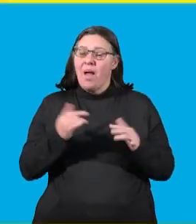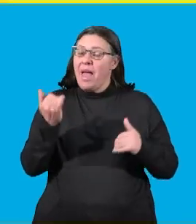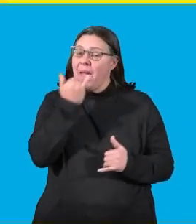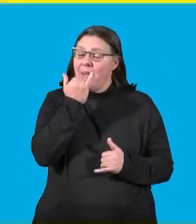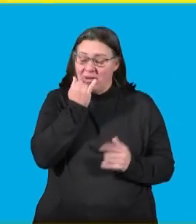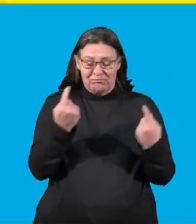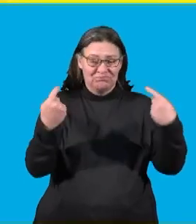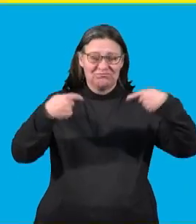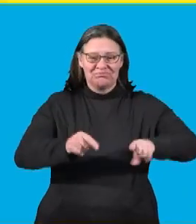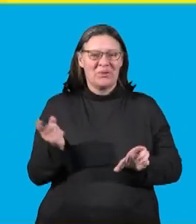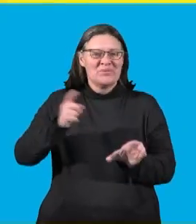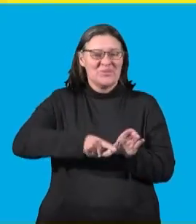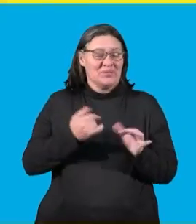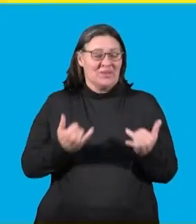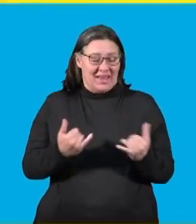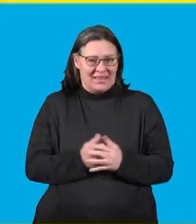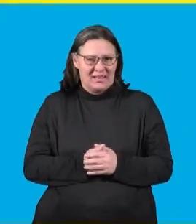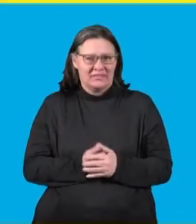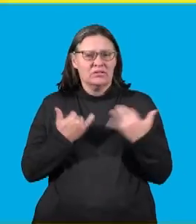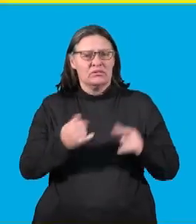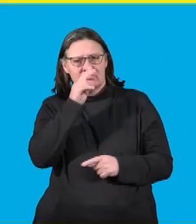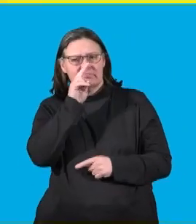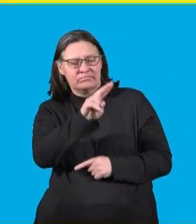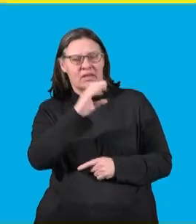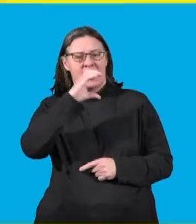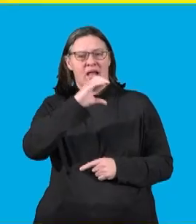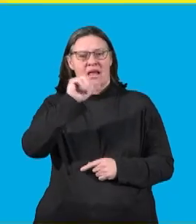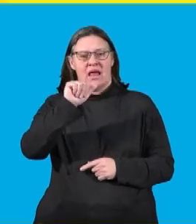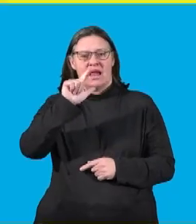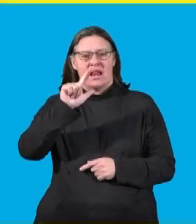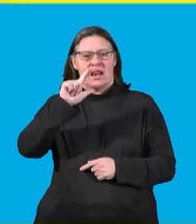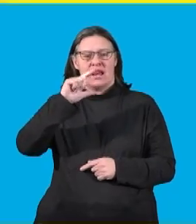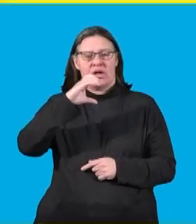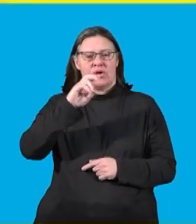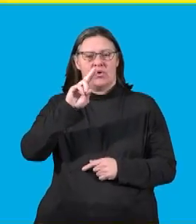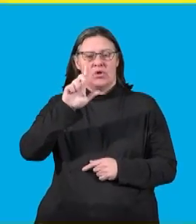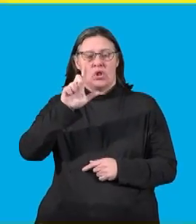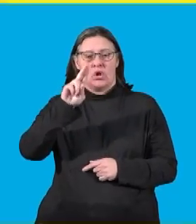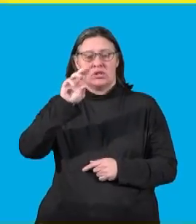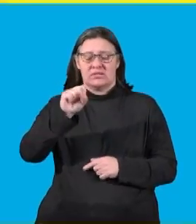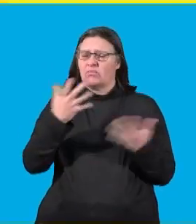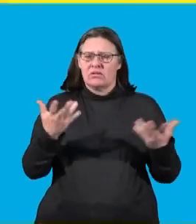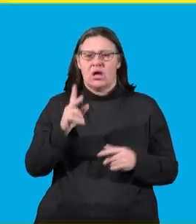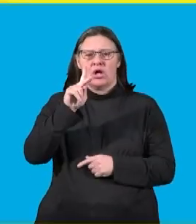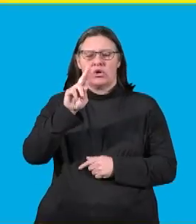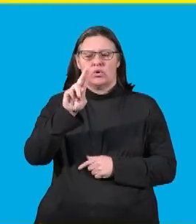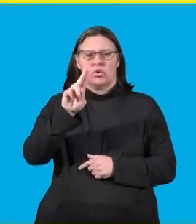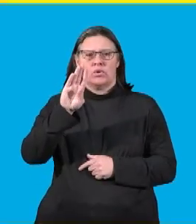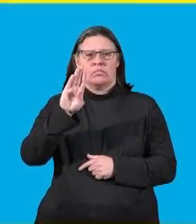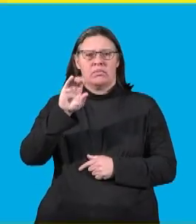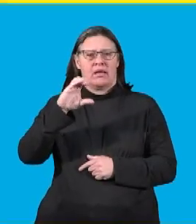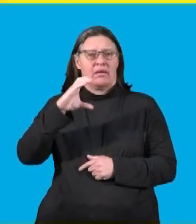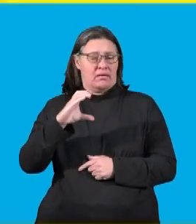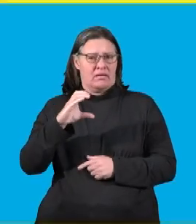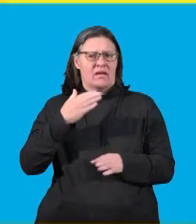everyone, I'm so glad that you joined us once again. Today we're going to be looking at calculus and we're going to be looking at cubic functions. Today